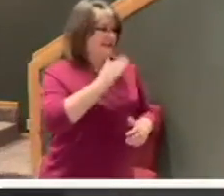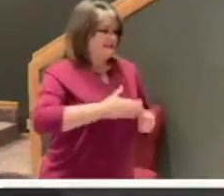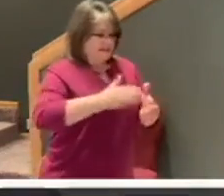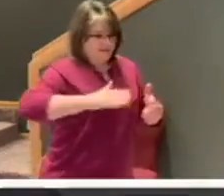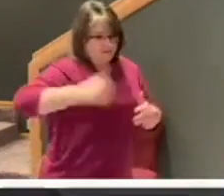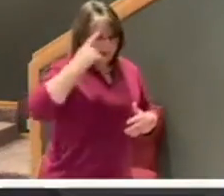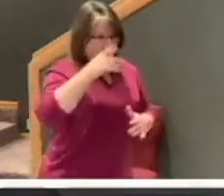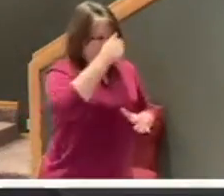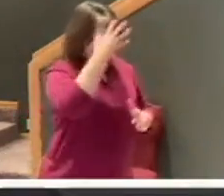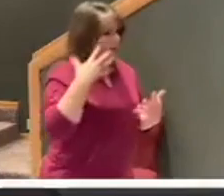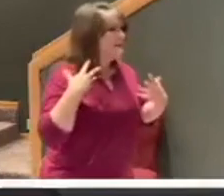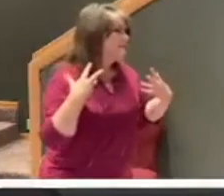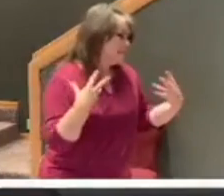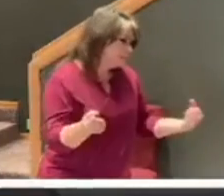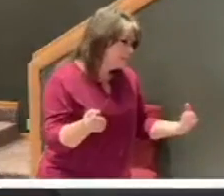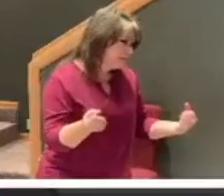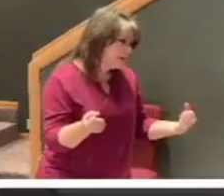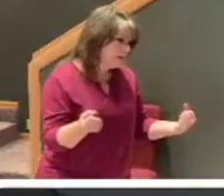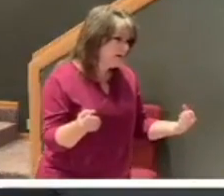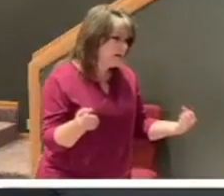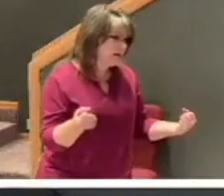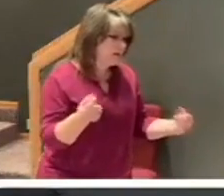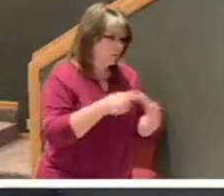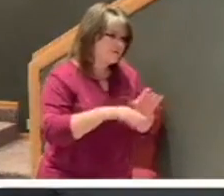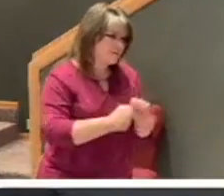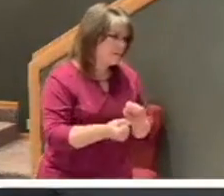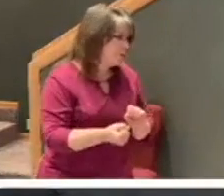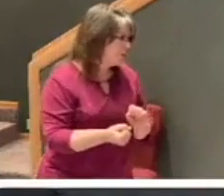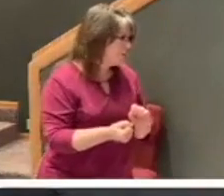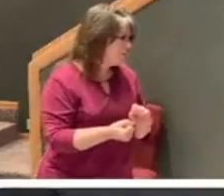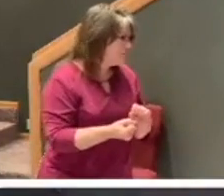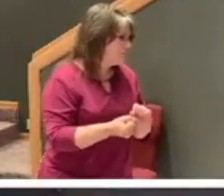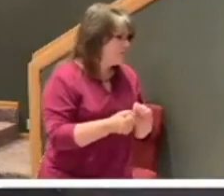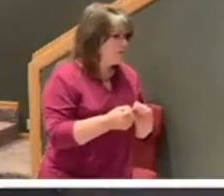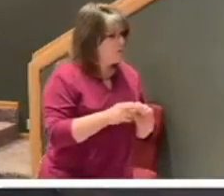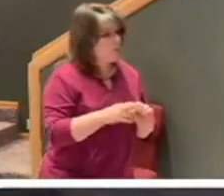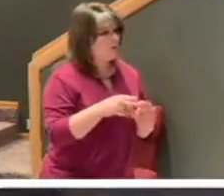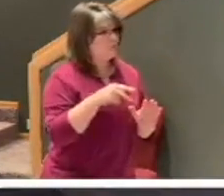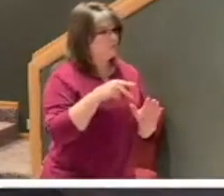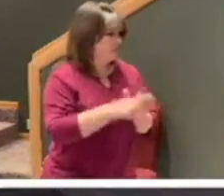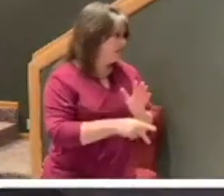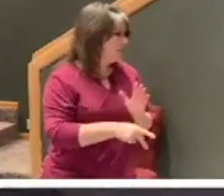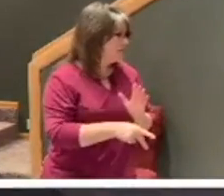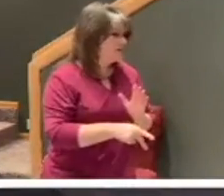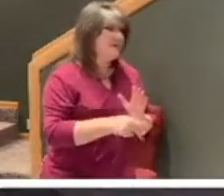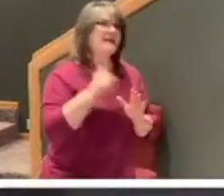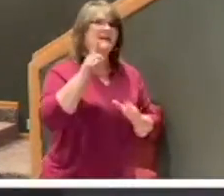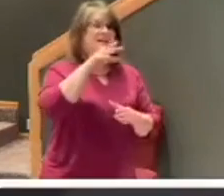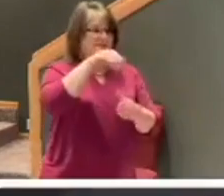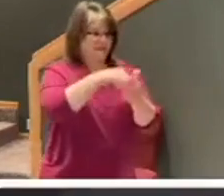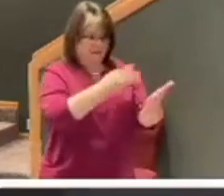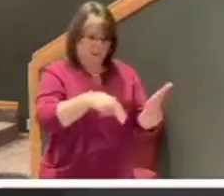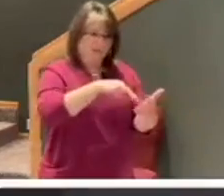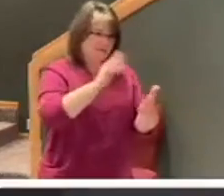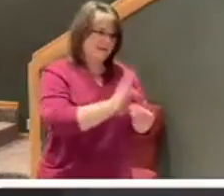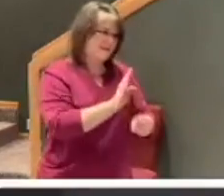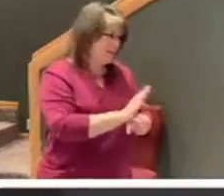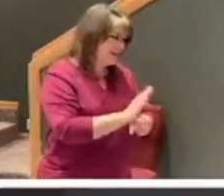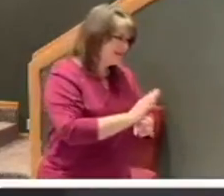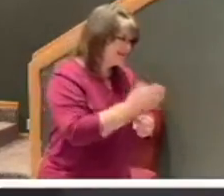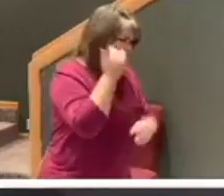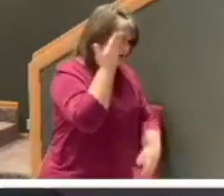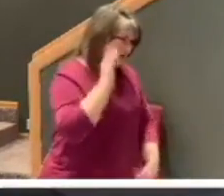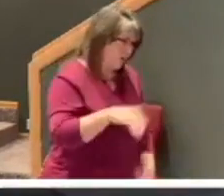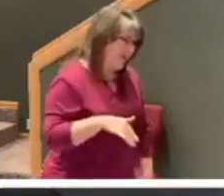to restore what's been broken or even killed. Yeah. He's in the resurrection business, if you didn't